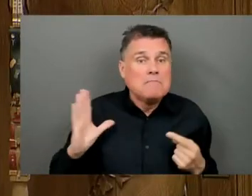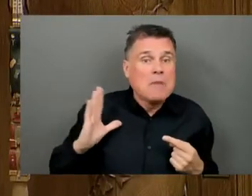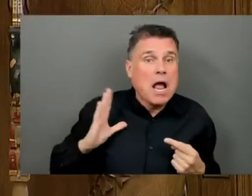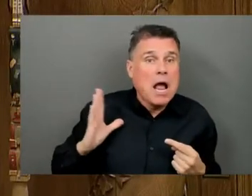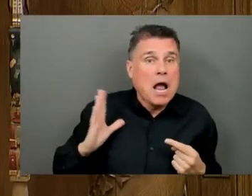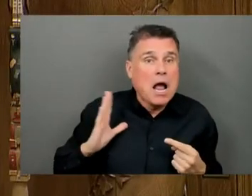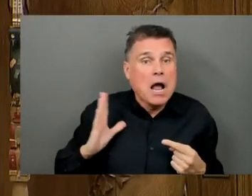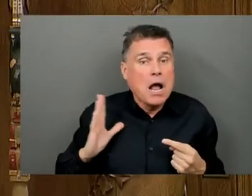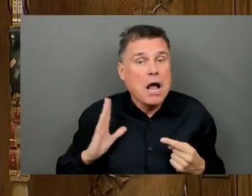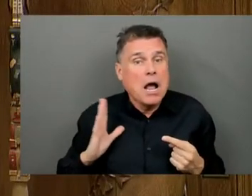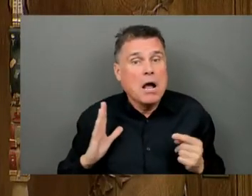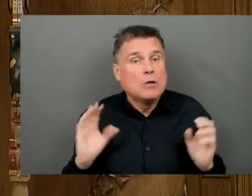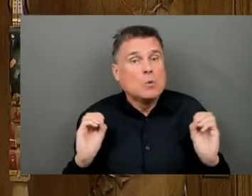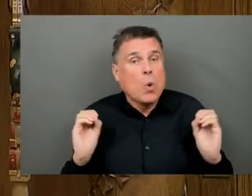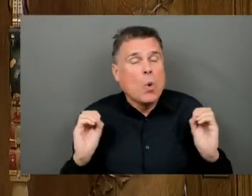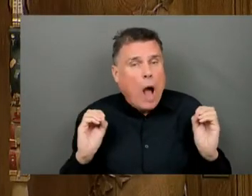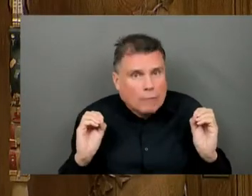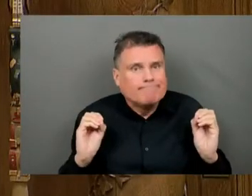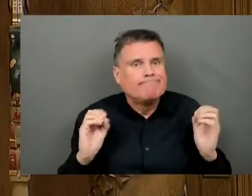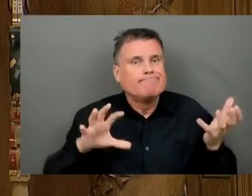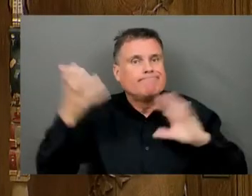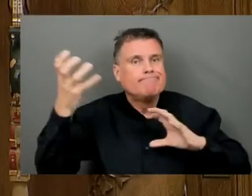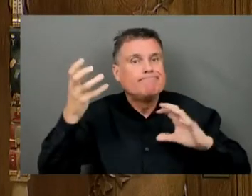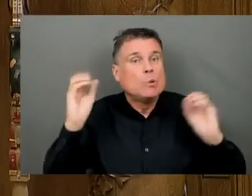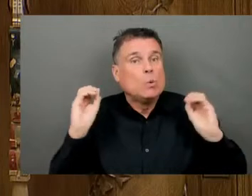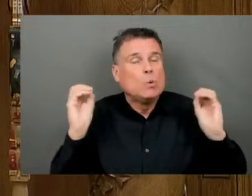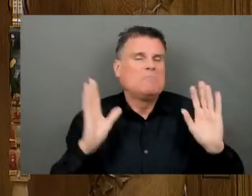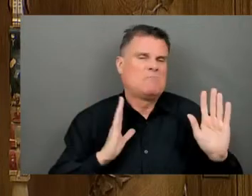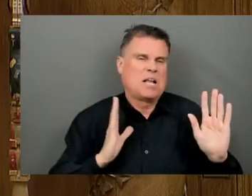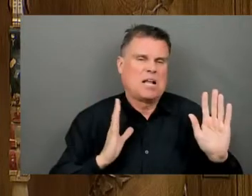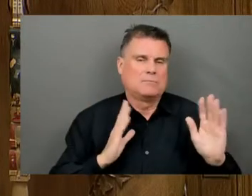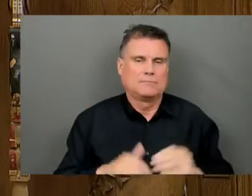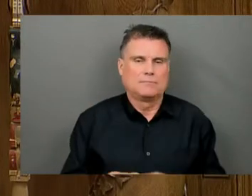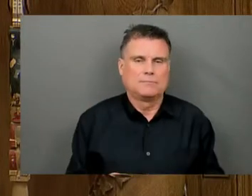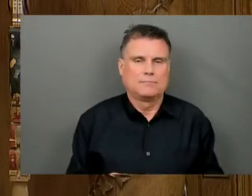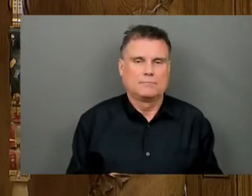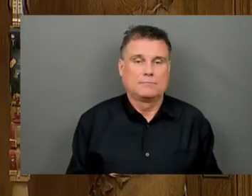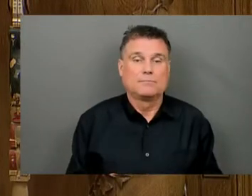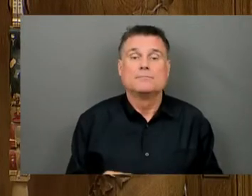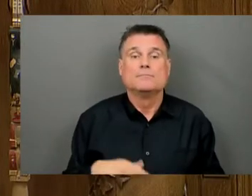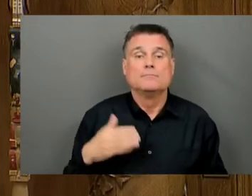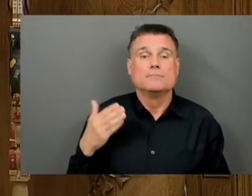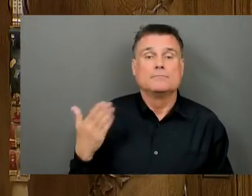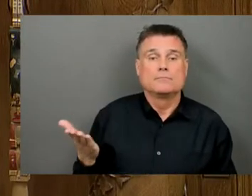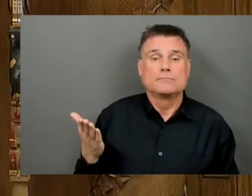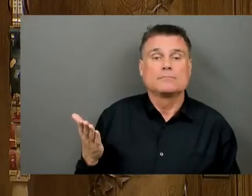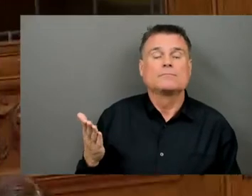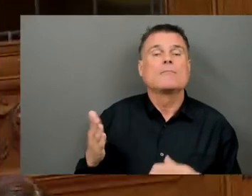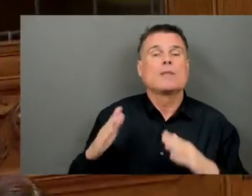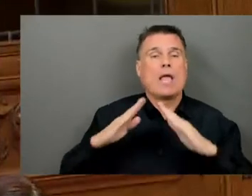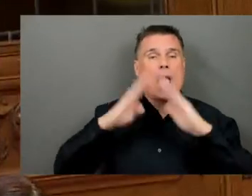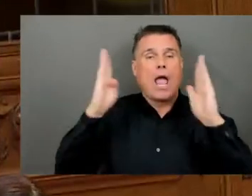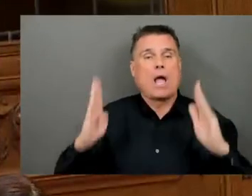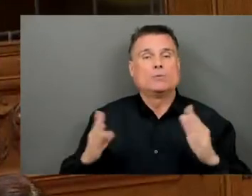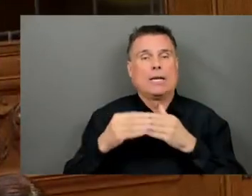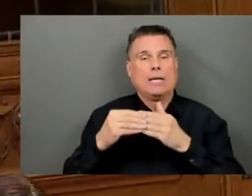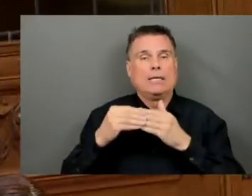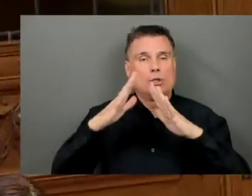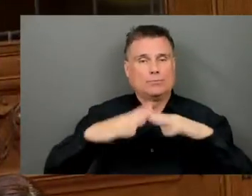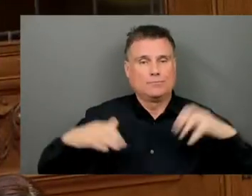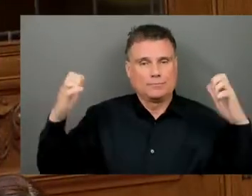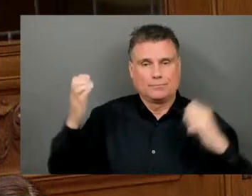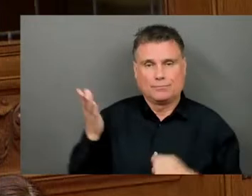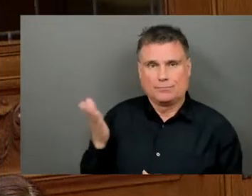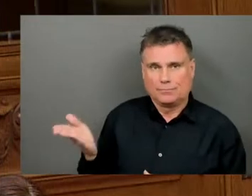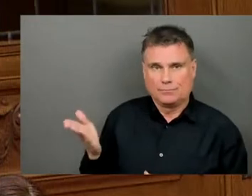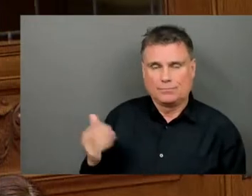Seeing no further, House Leader of the Fourth Party. Thank you very much, Mr. Speaker. I too would also